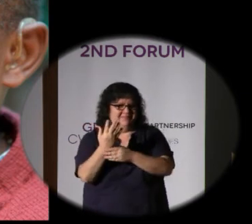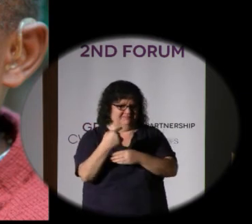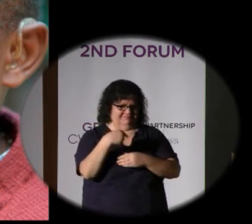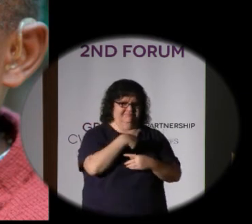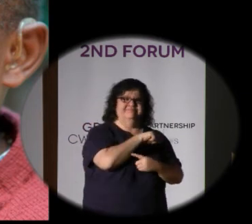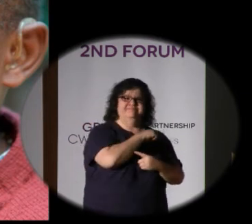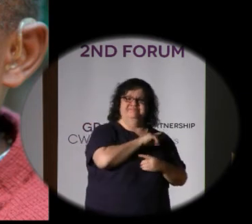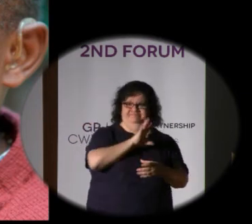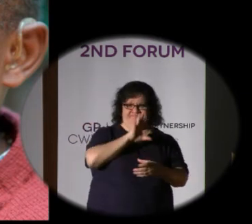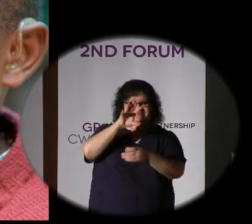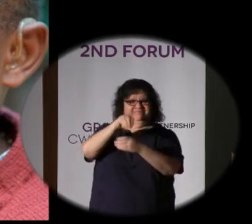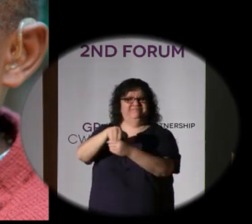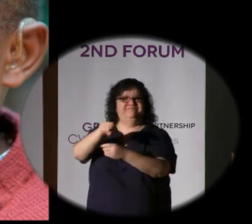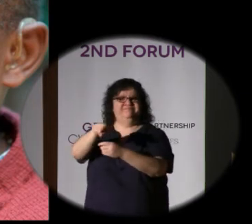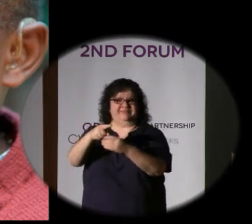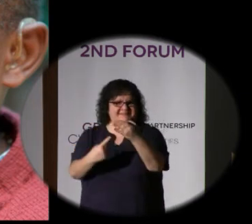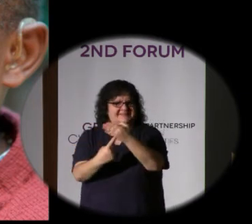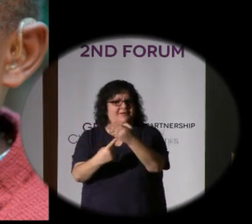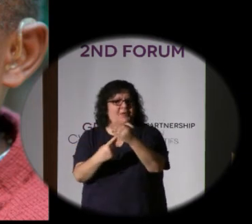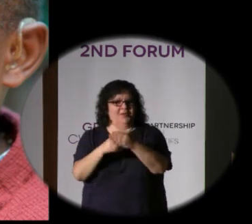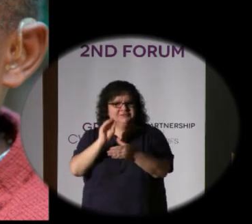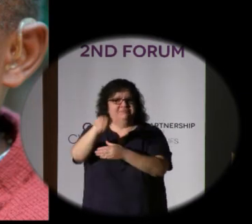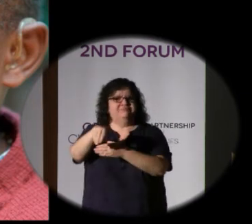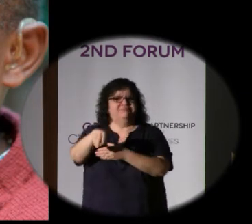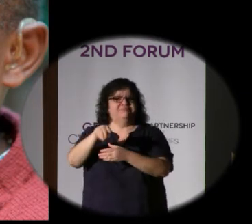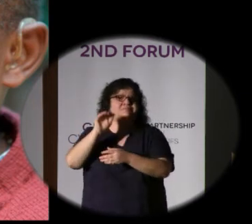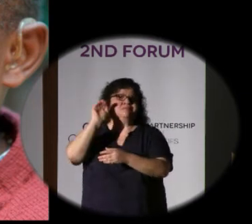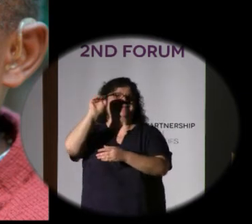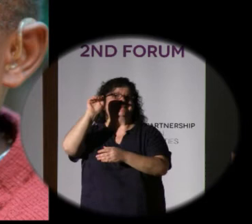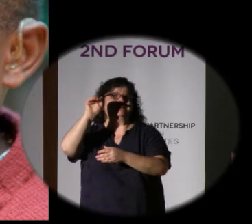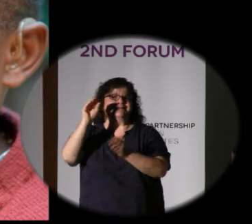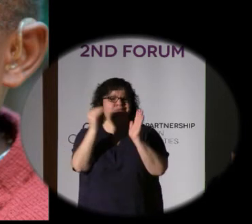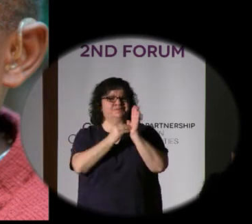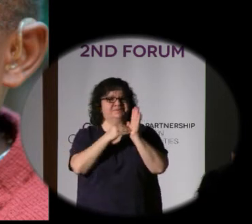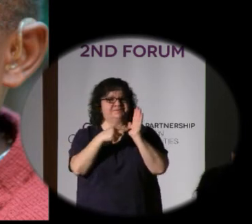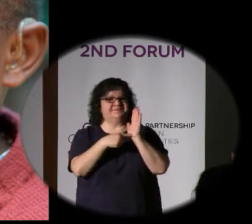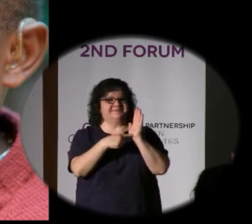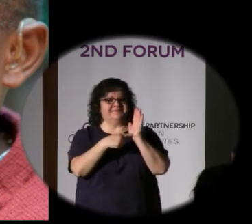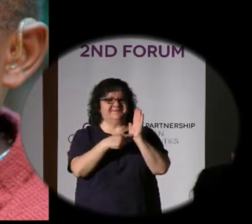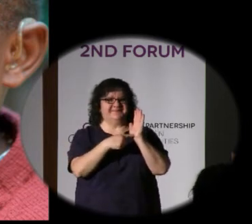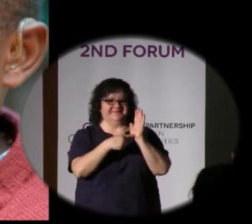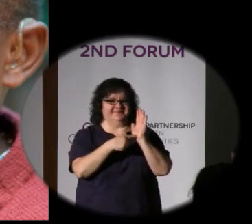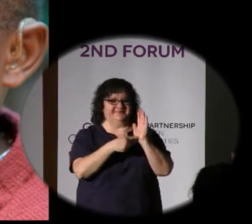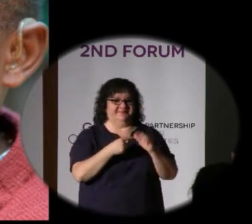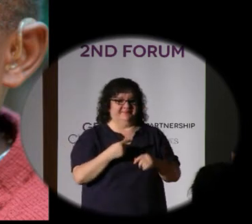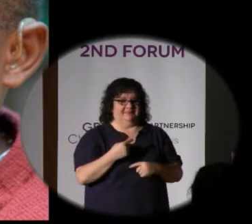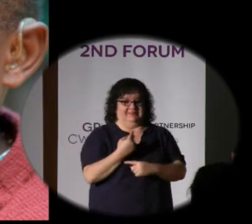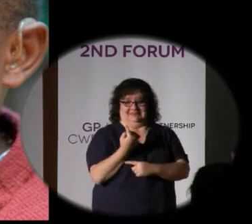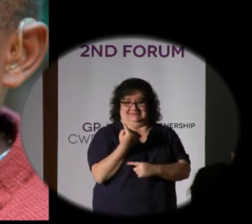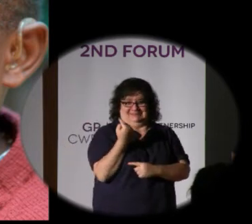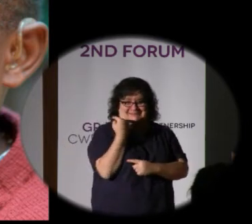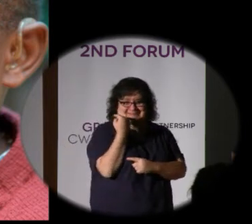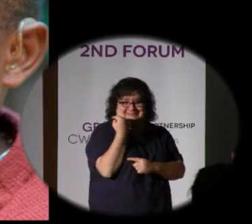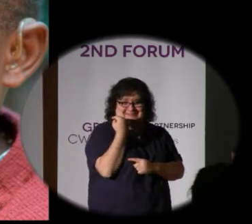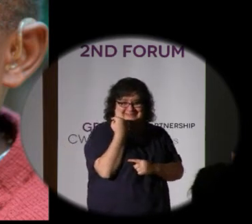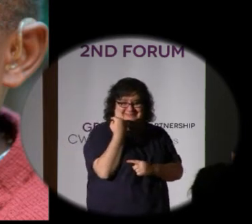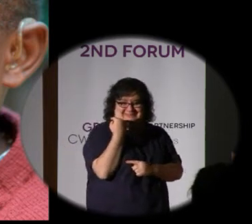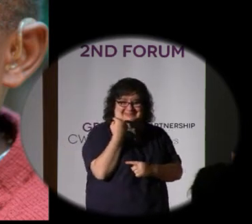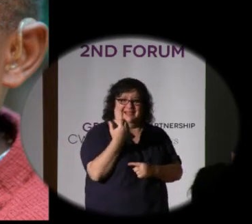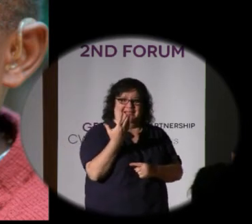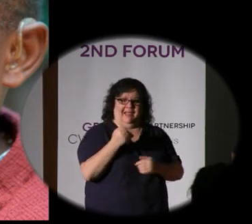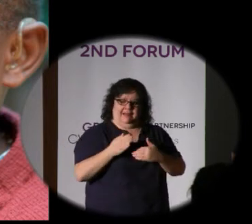yesterday we organized a assistive technology side event during the high-level meeting because we think that this